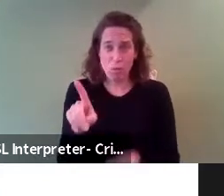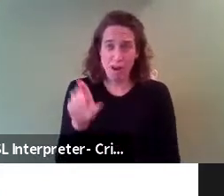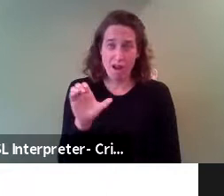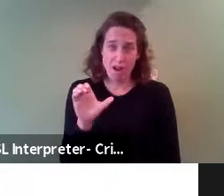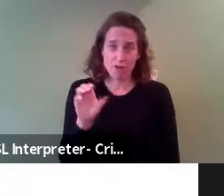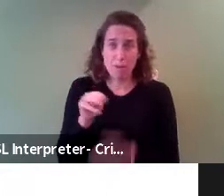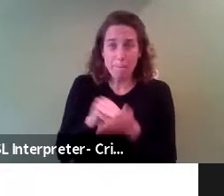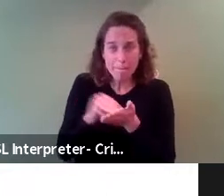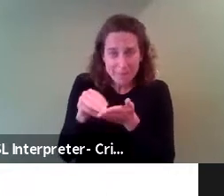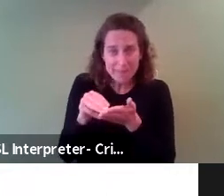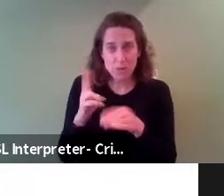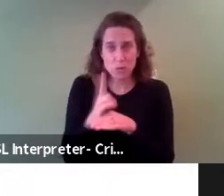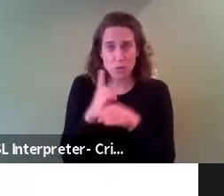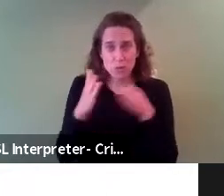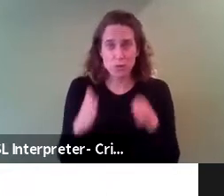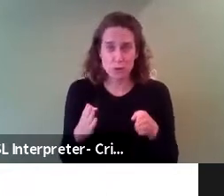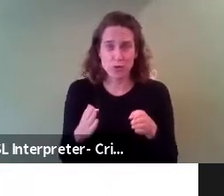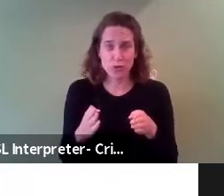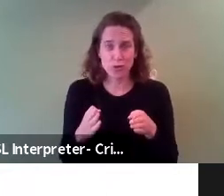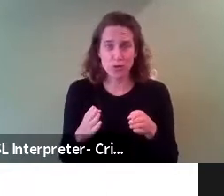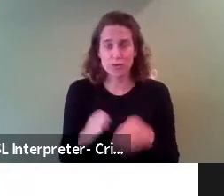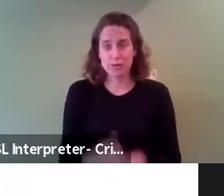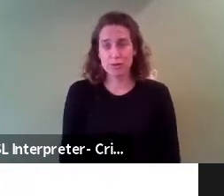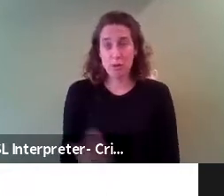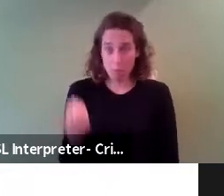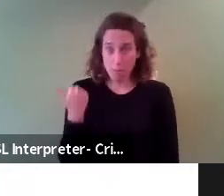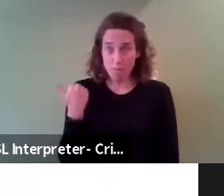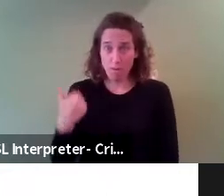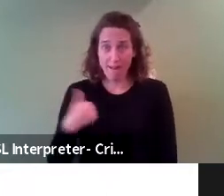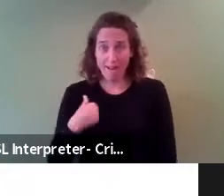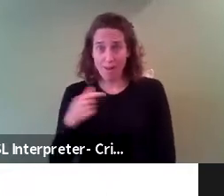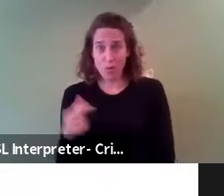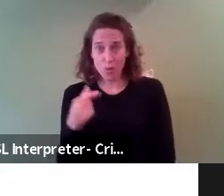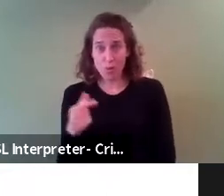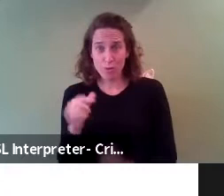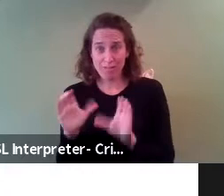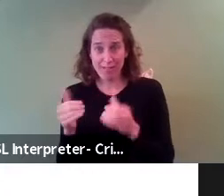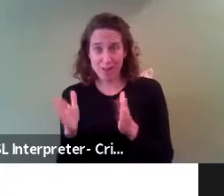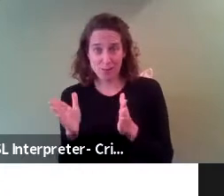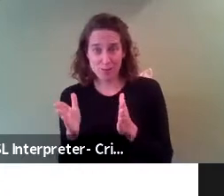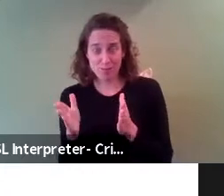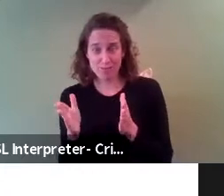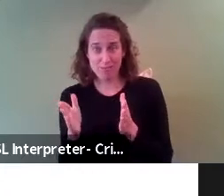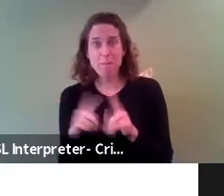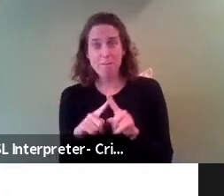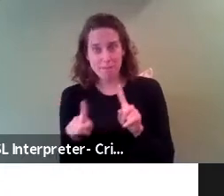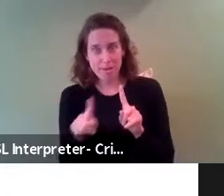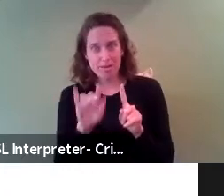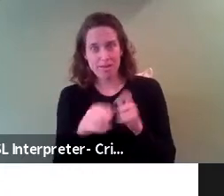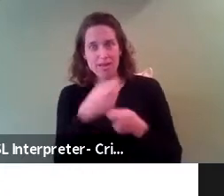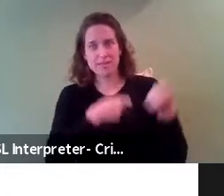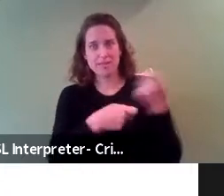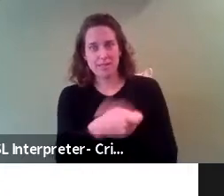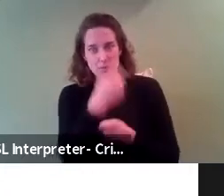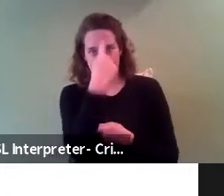users. And it's not that Google Classroom did not exist before the pandemic, but it became the substitute for